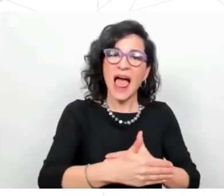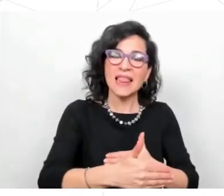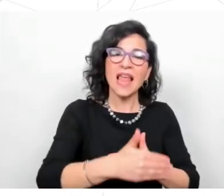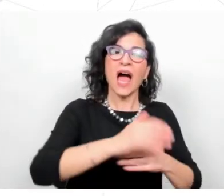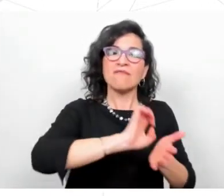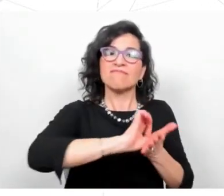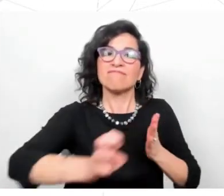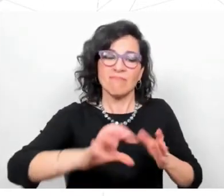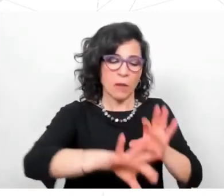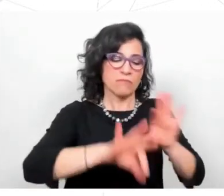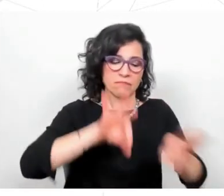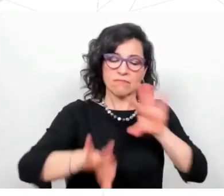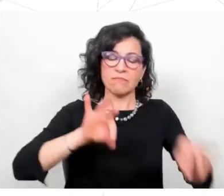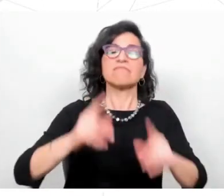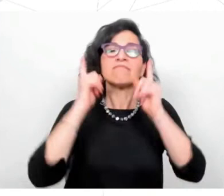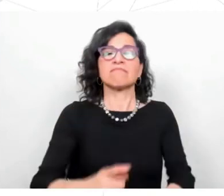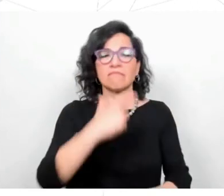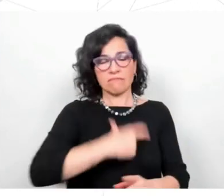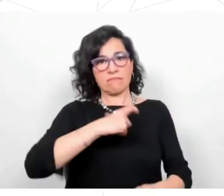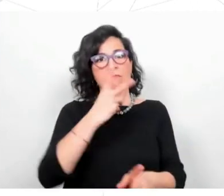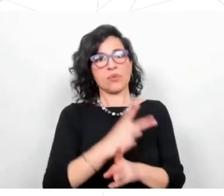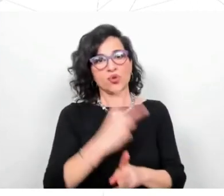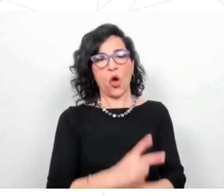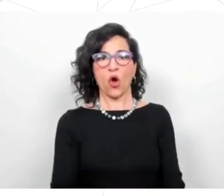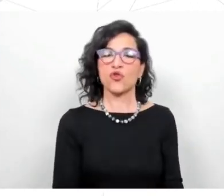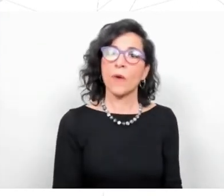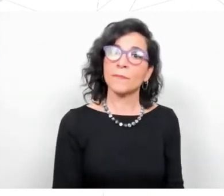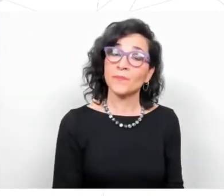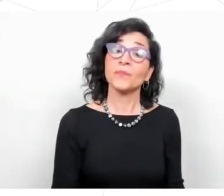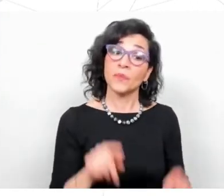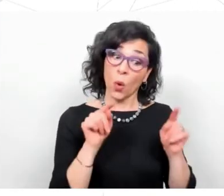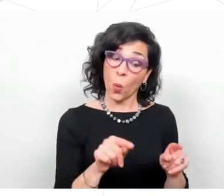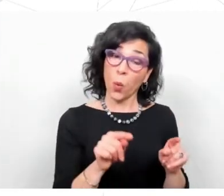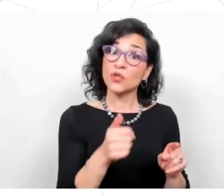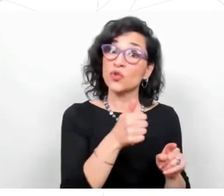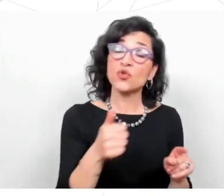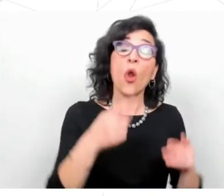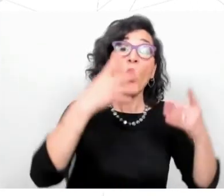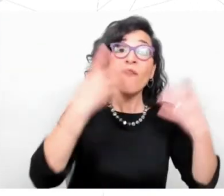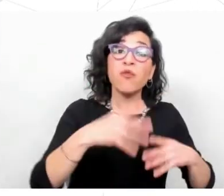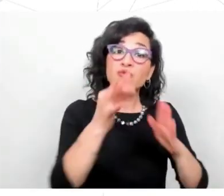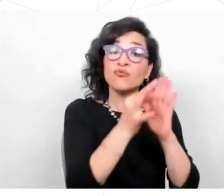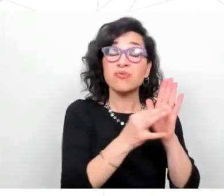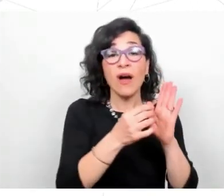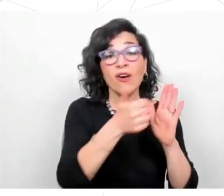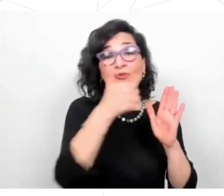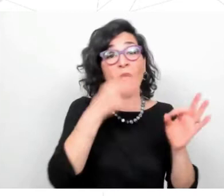have greater access to information and technology. So that's a little bit of the